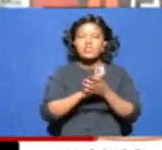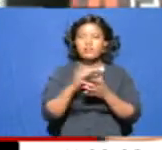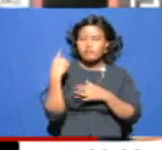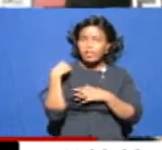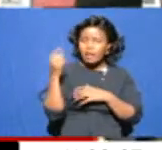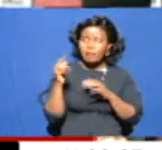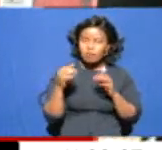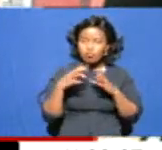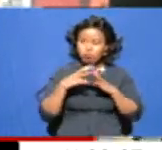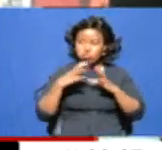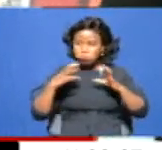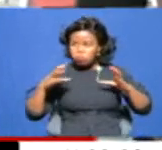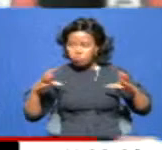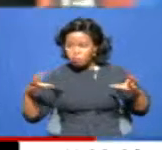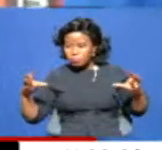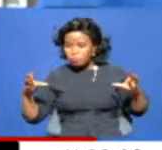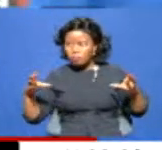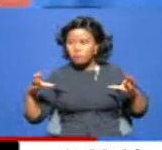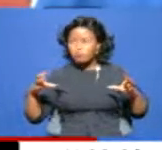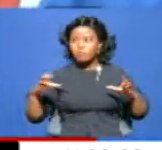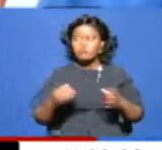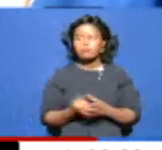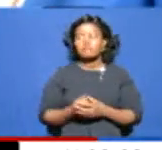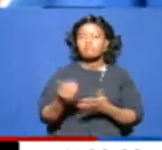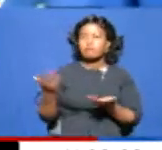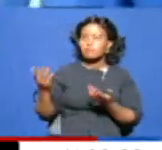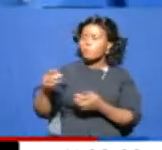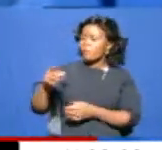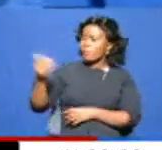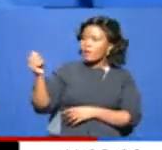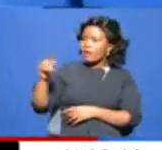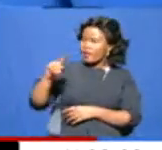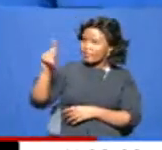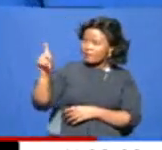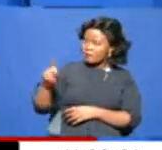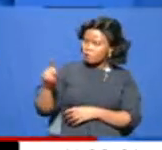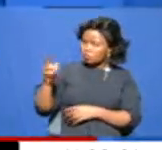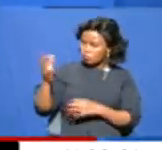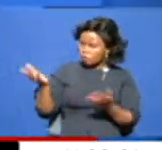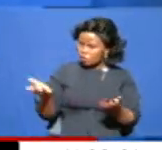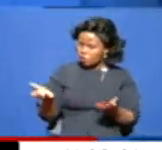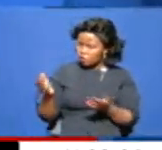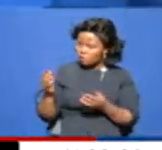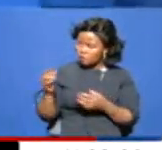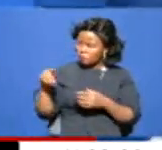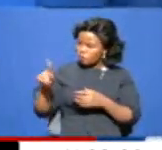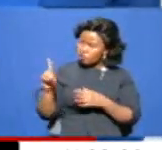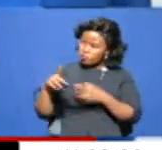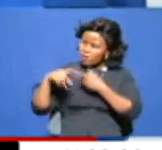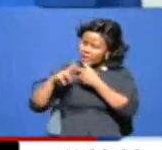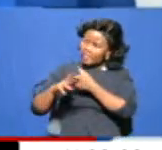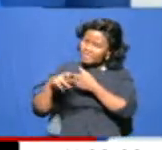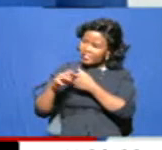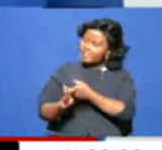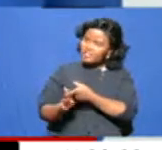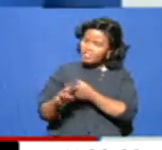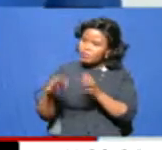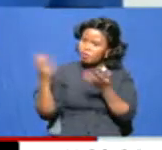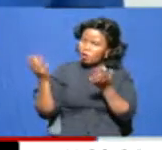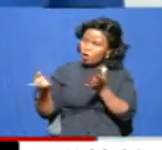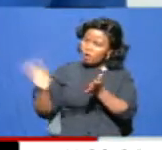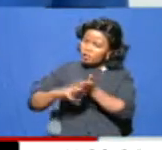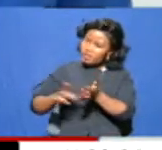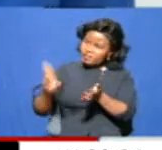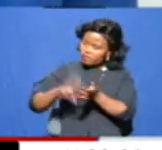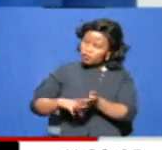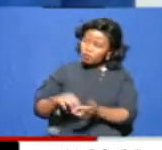you. Very well. And the other question is, I mean, as engineer or as a registrar of EBK, I